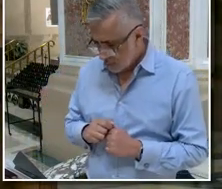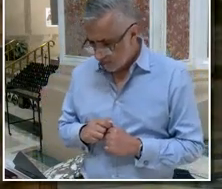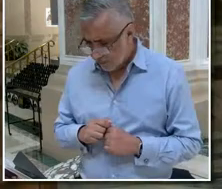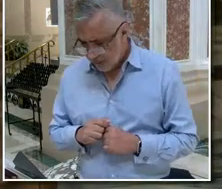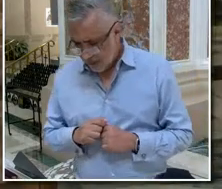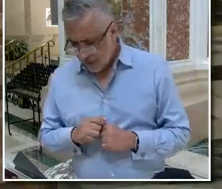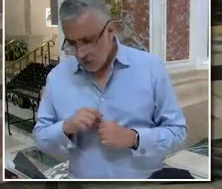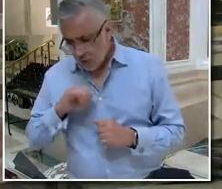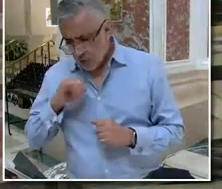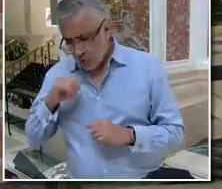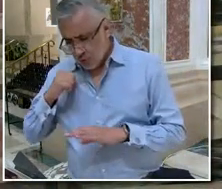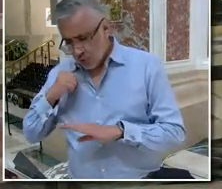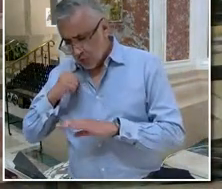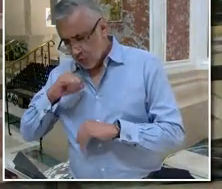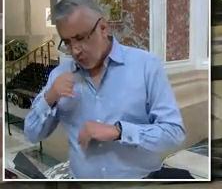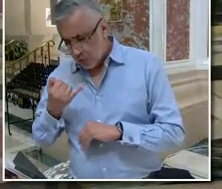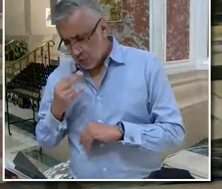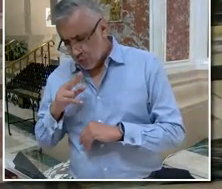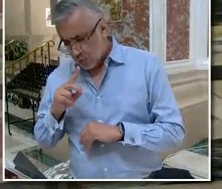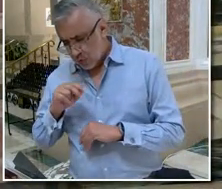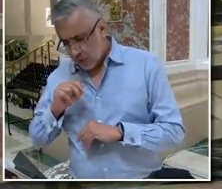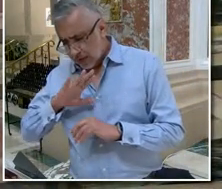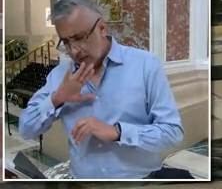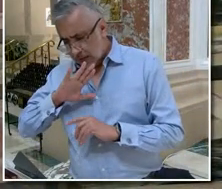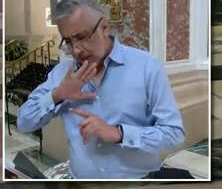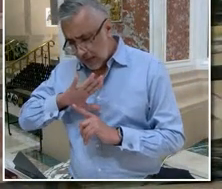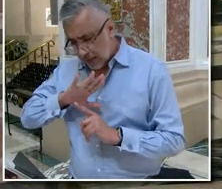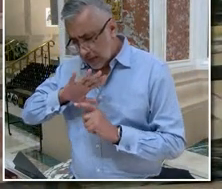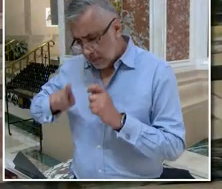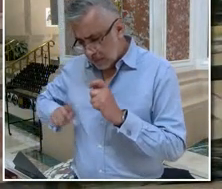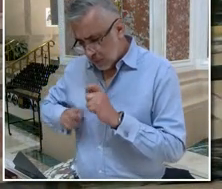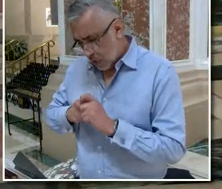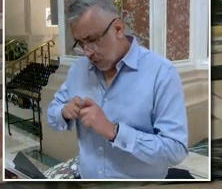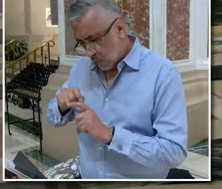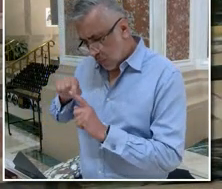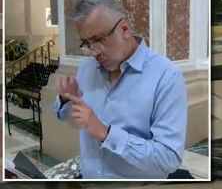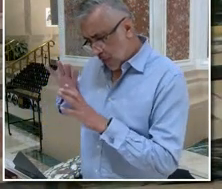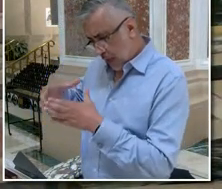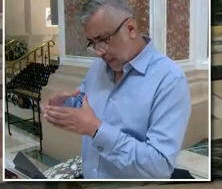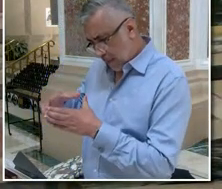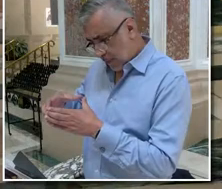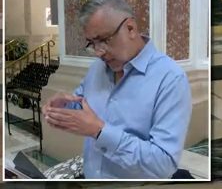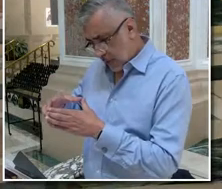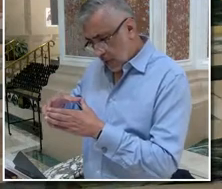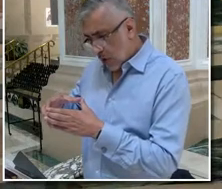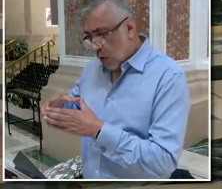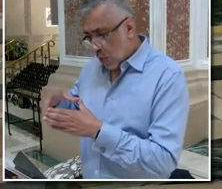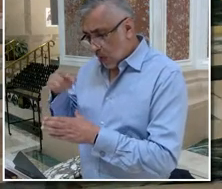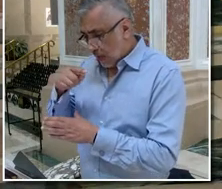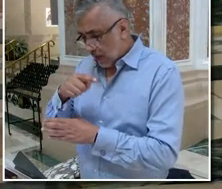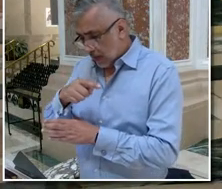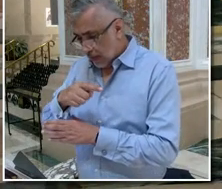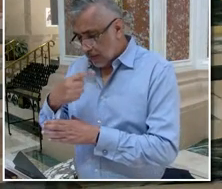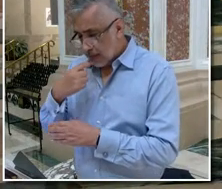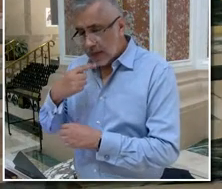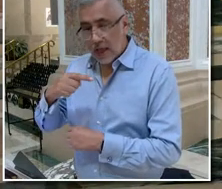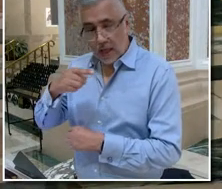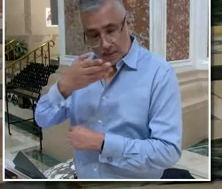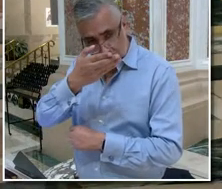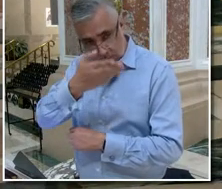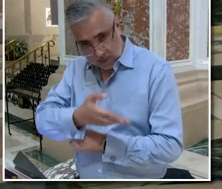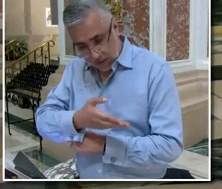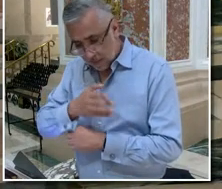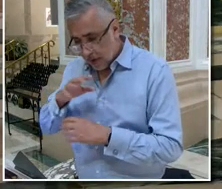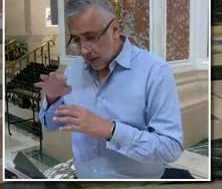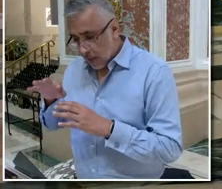Judas, his betrayer, was also with them. When he said to them, "I am,"